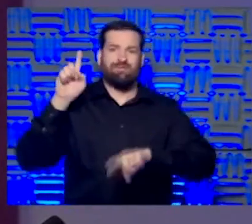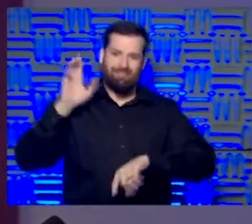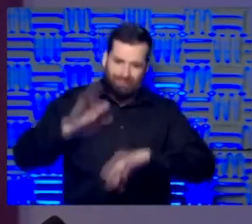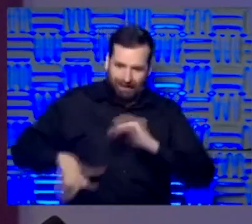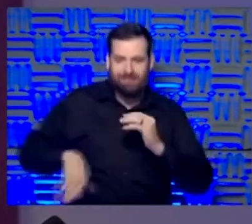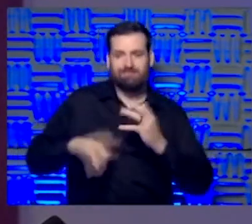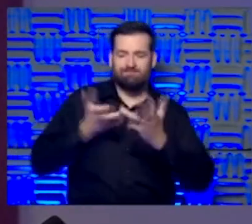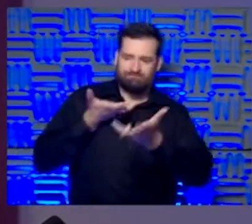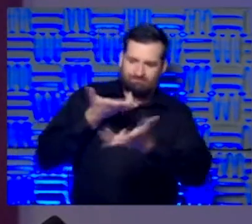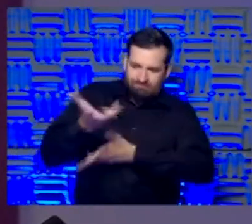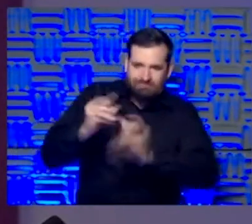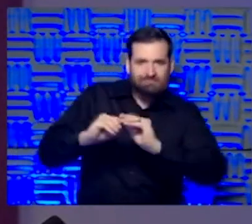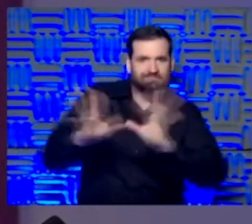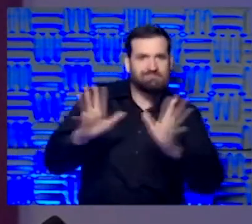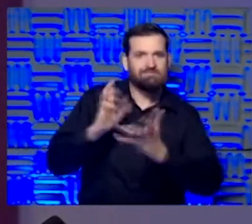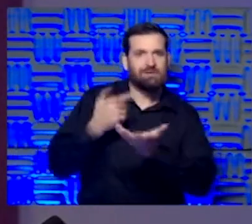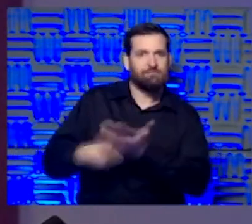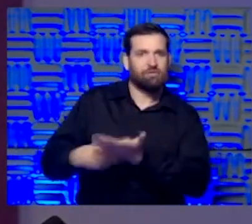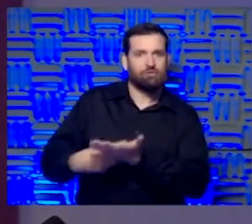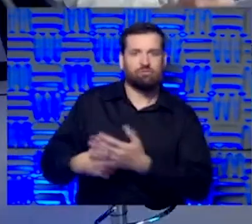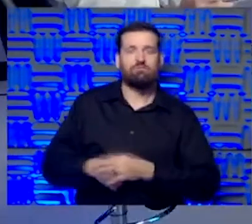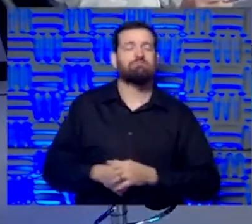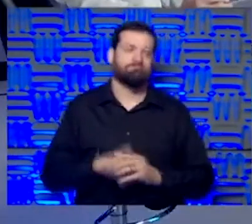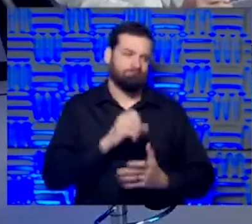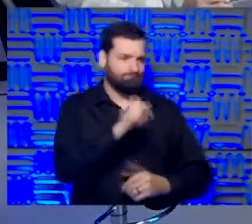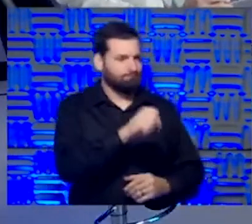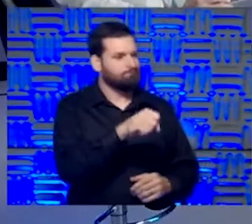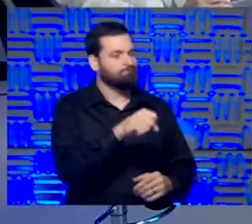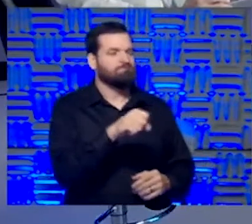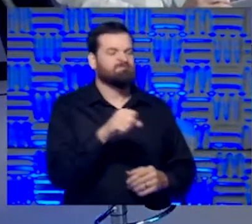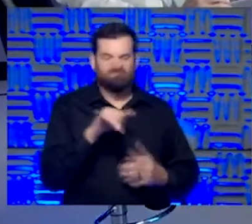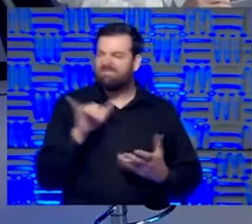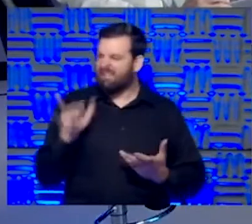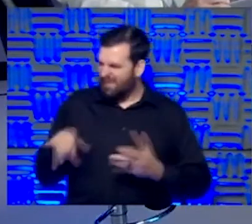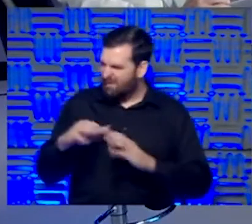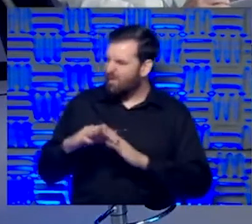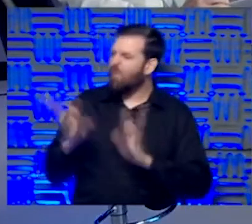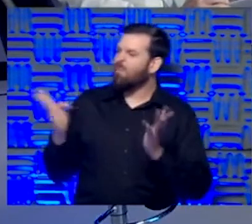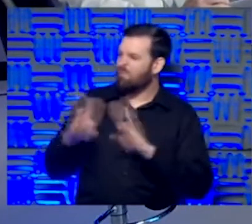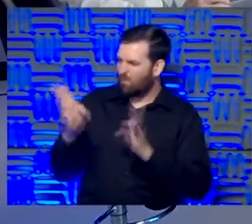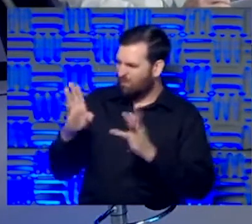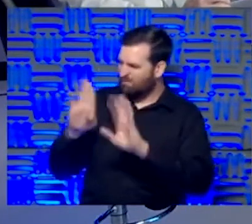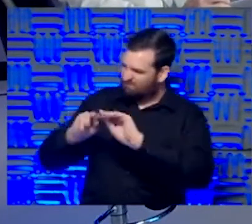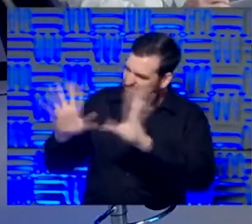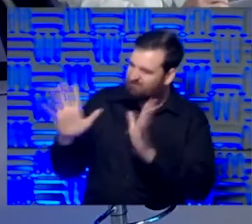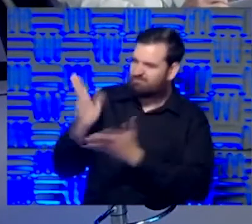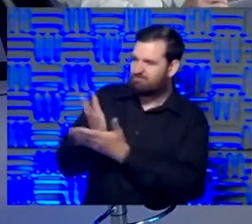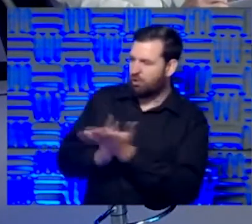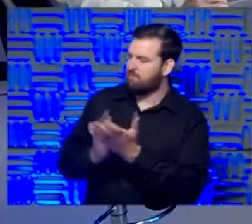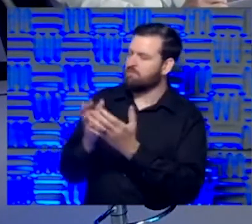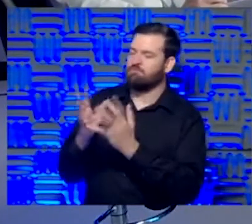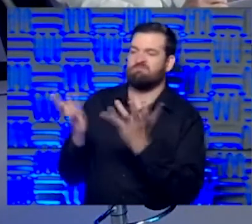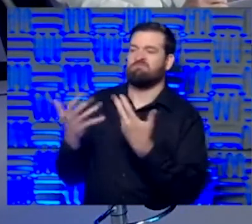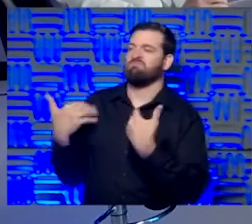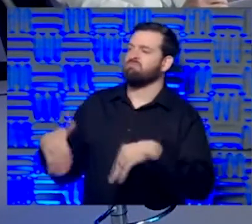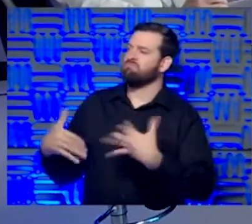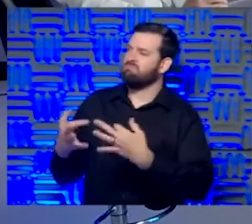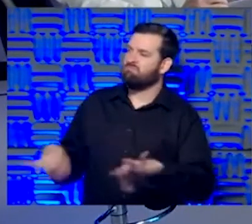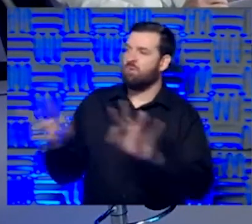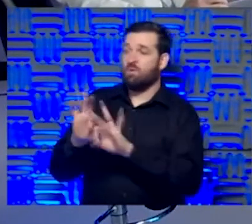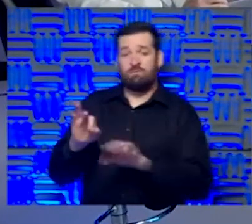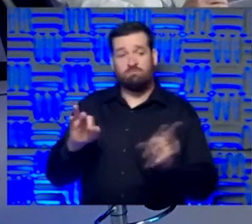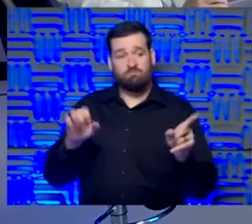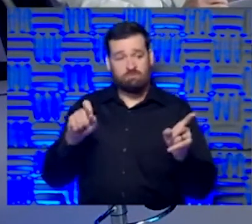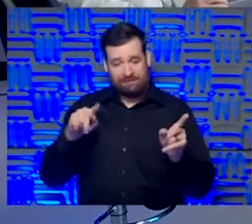open, transparent conversation. Yeah, I think that open, transparent part is so important, Steve. And you must be having this question pop